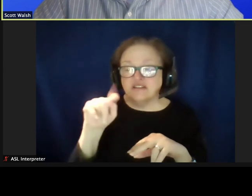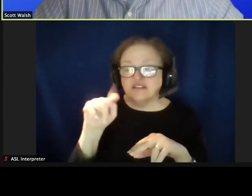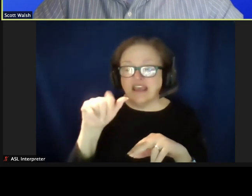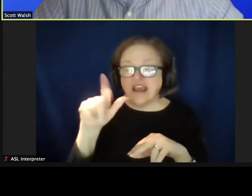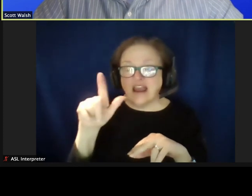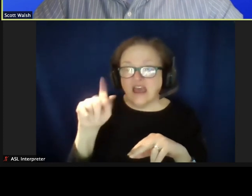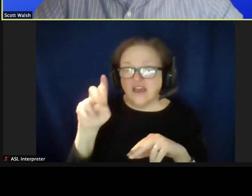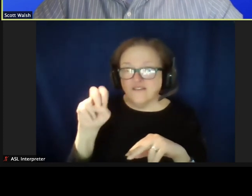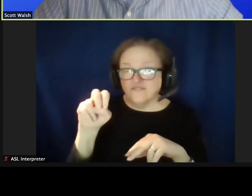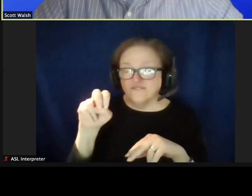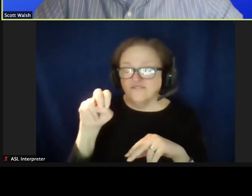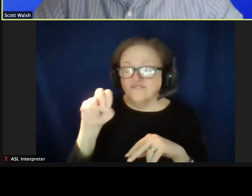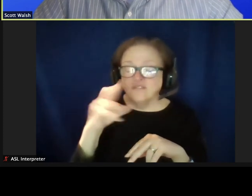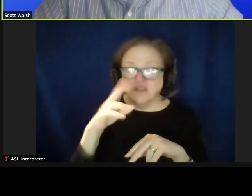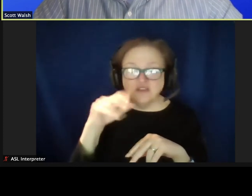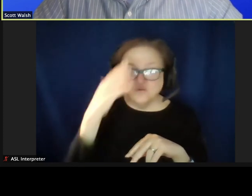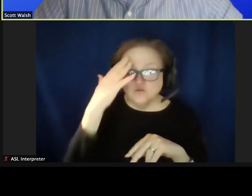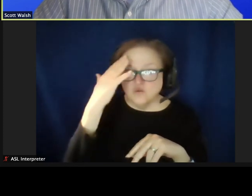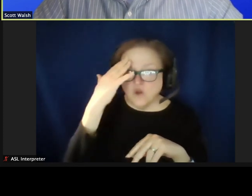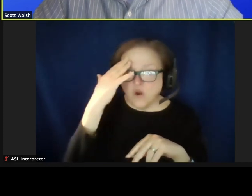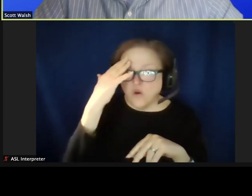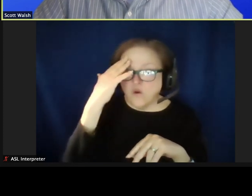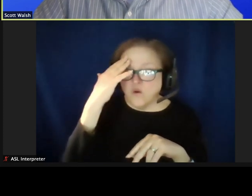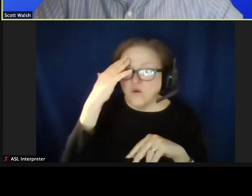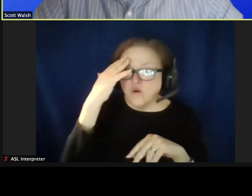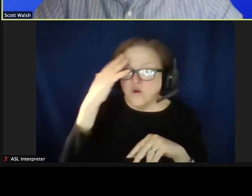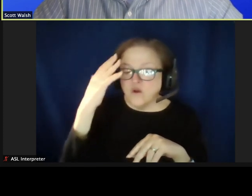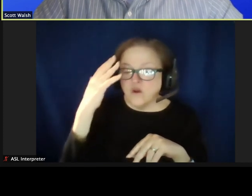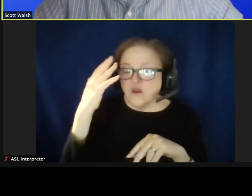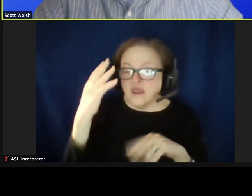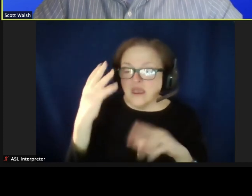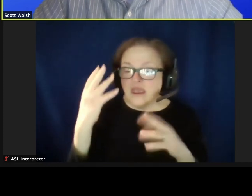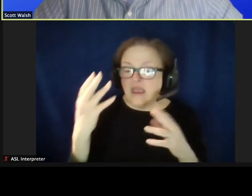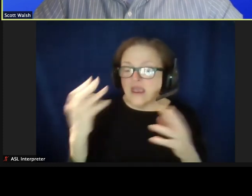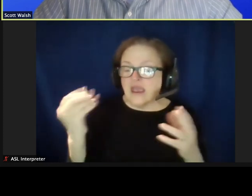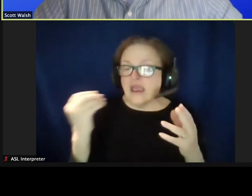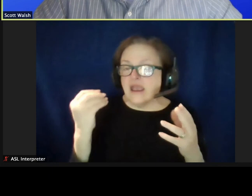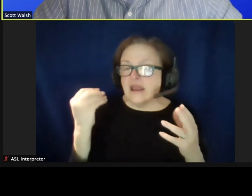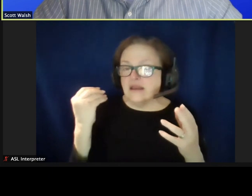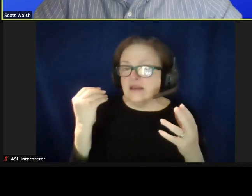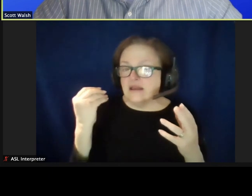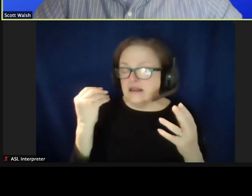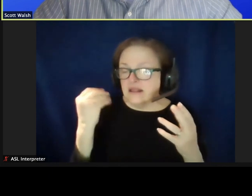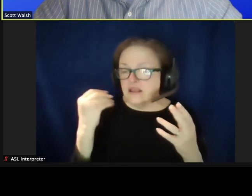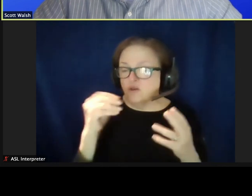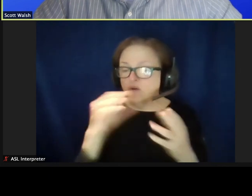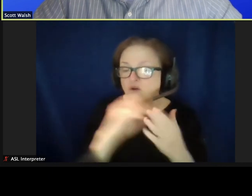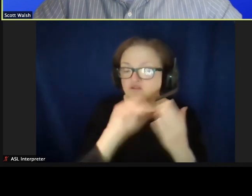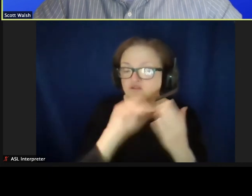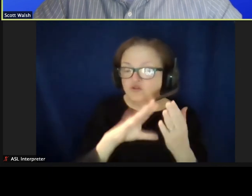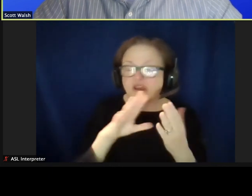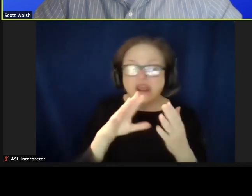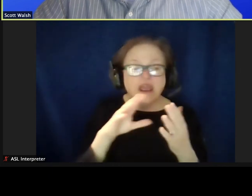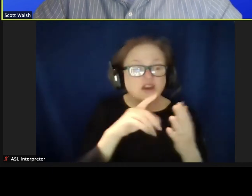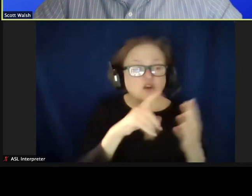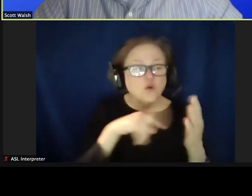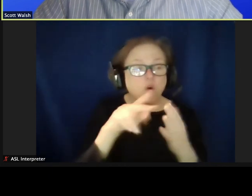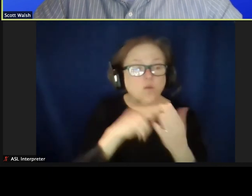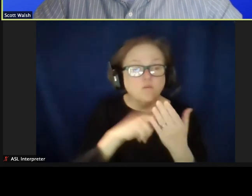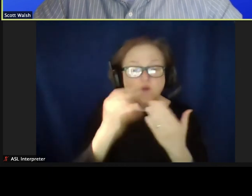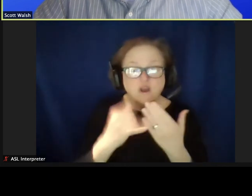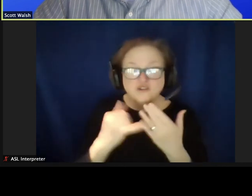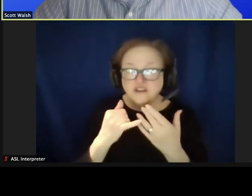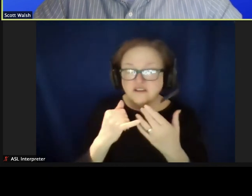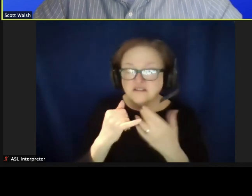As you may know, we are a Florida Department of Education Bureau of Exceptional Student Education discretionary project and all the